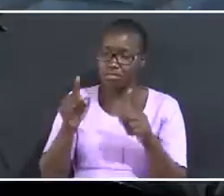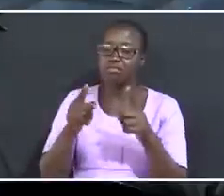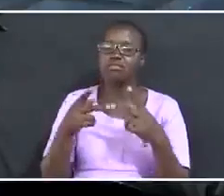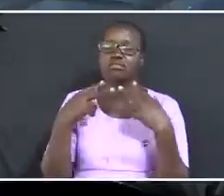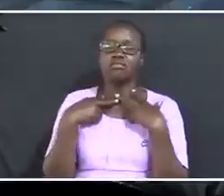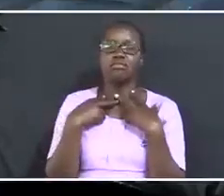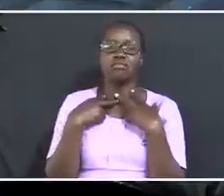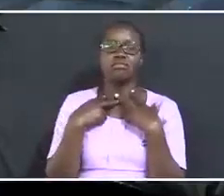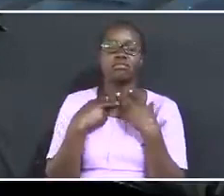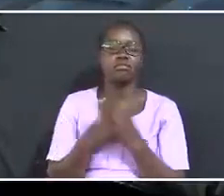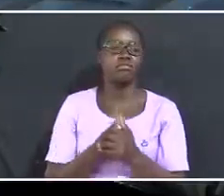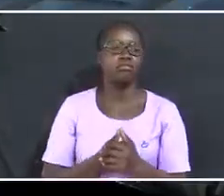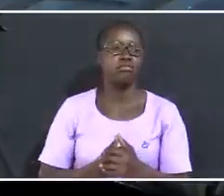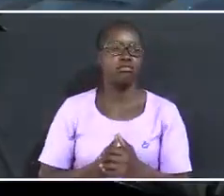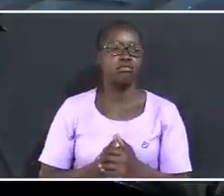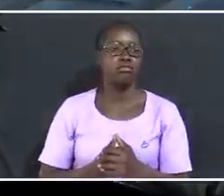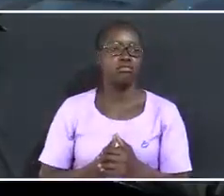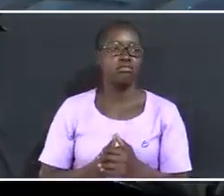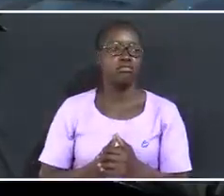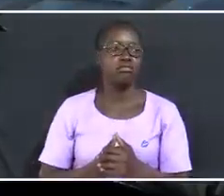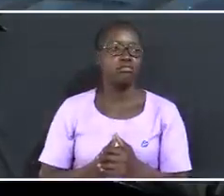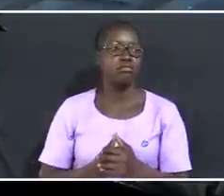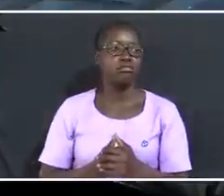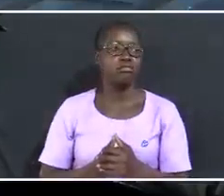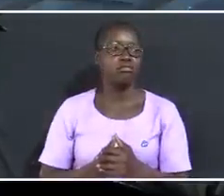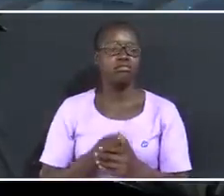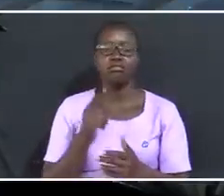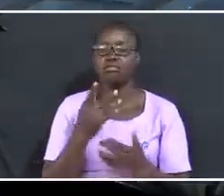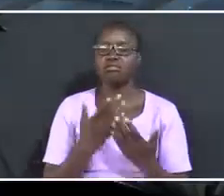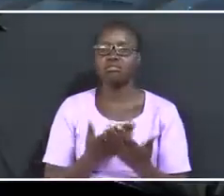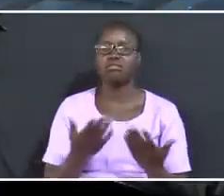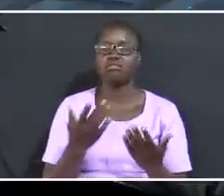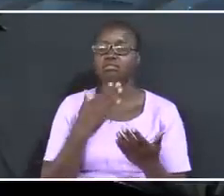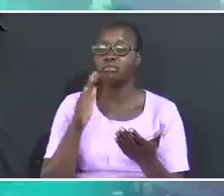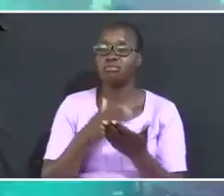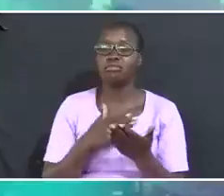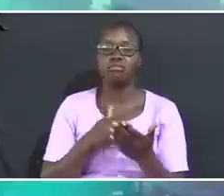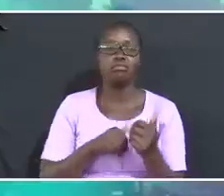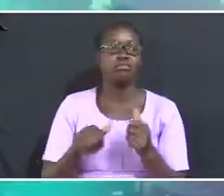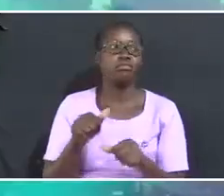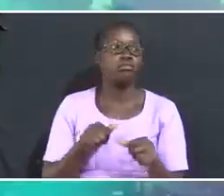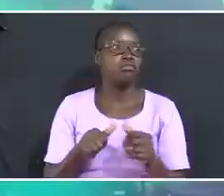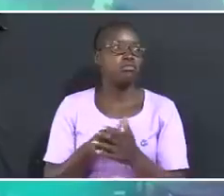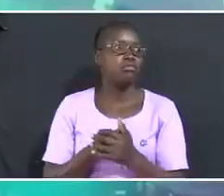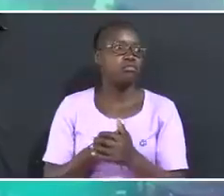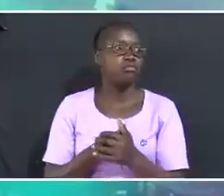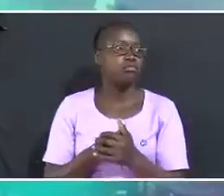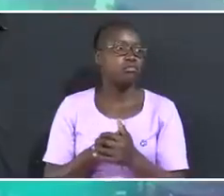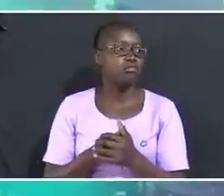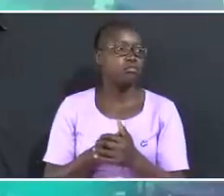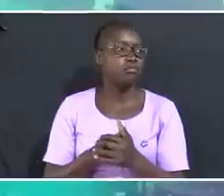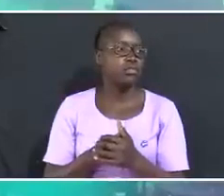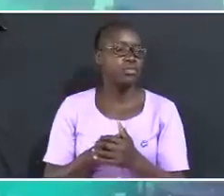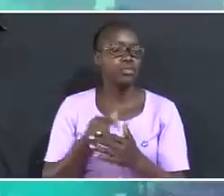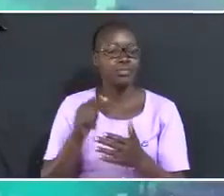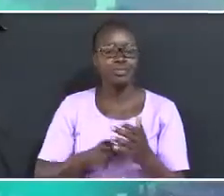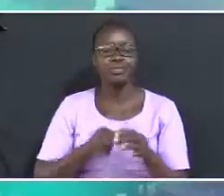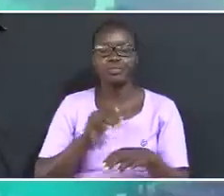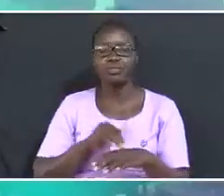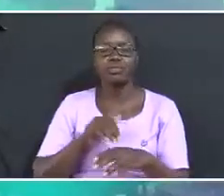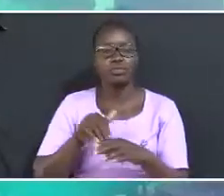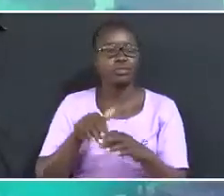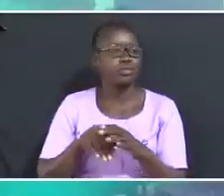captives. And that's what we call the sin problem. That is what is called